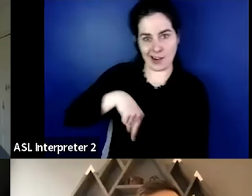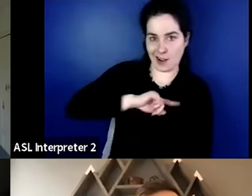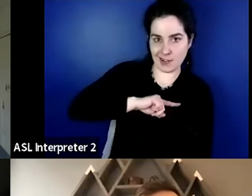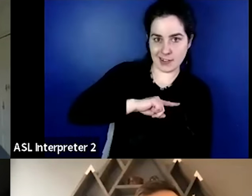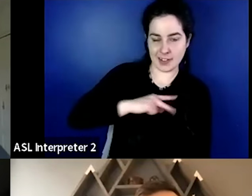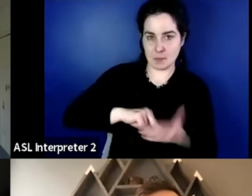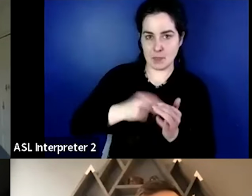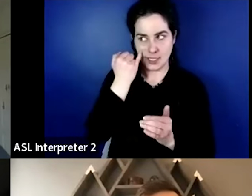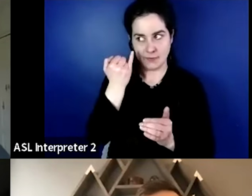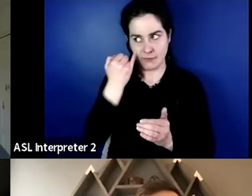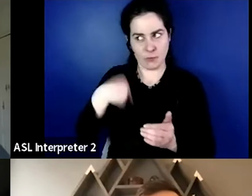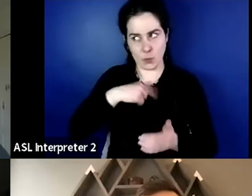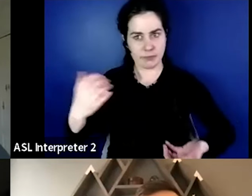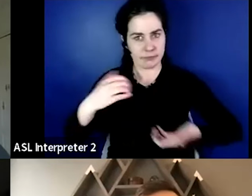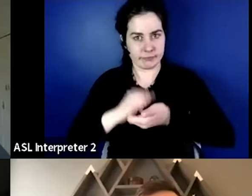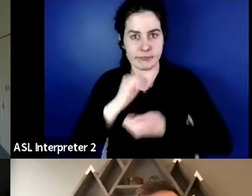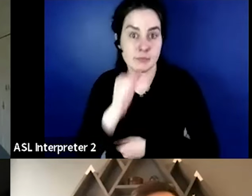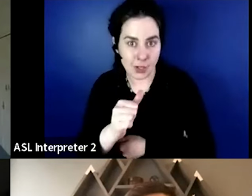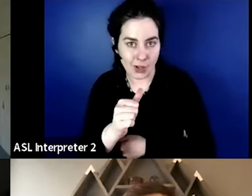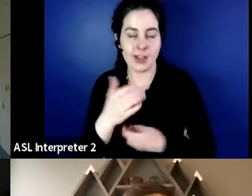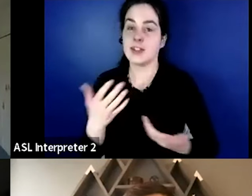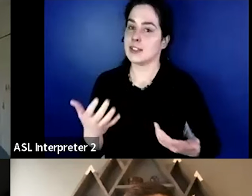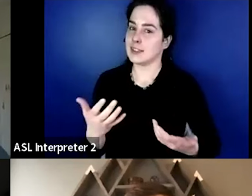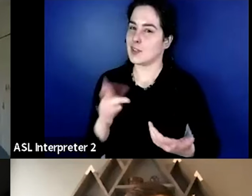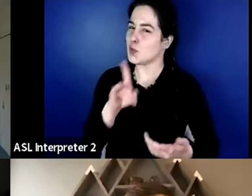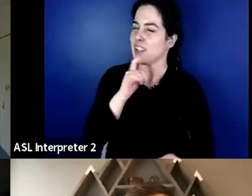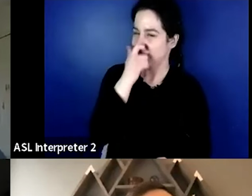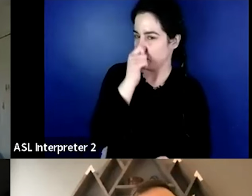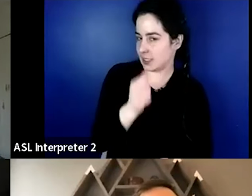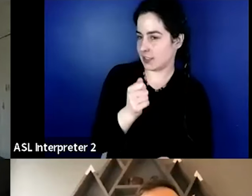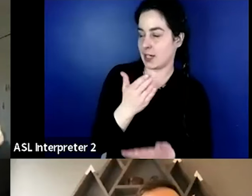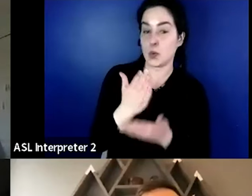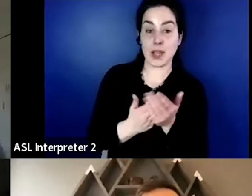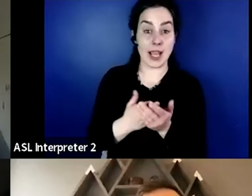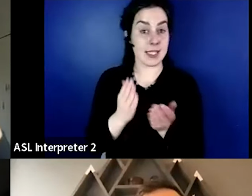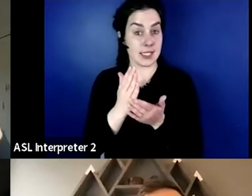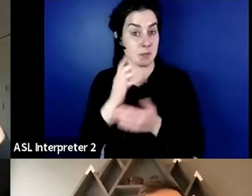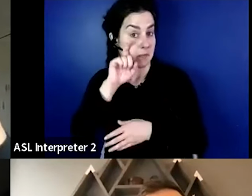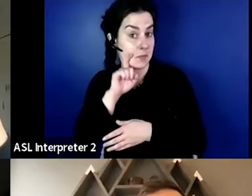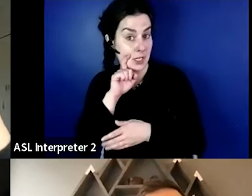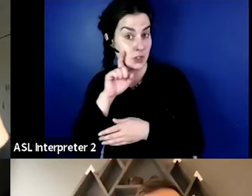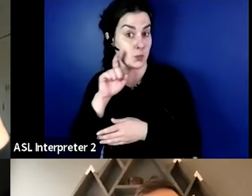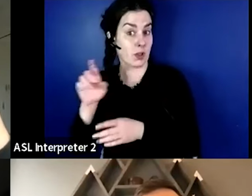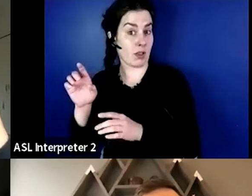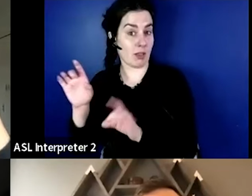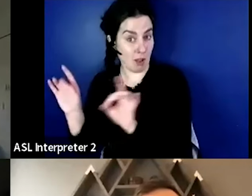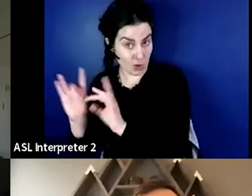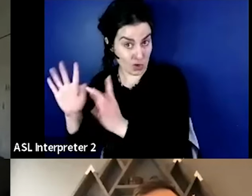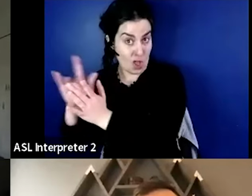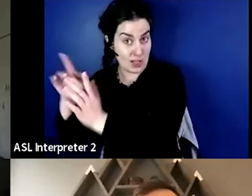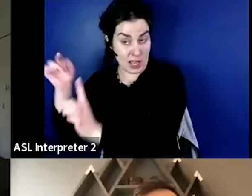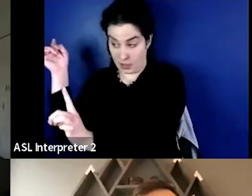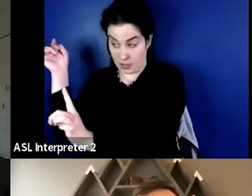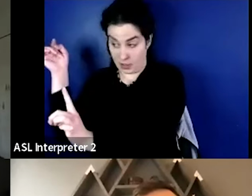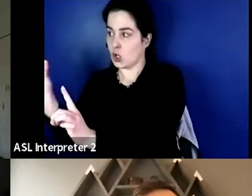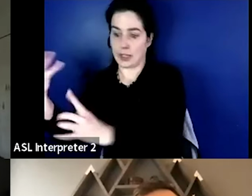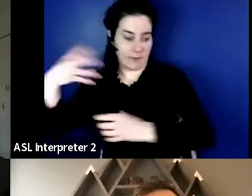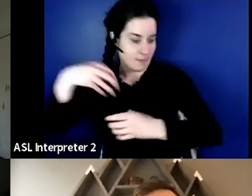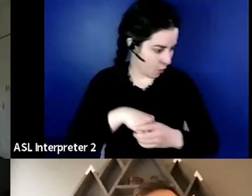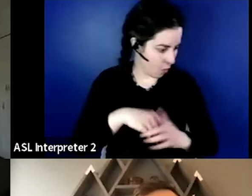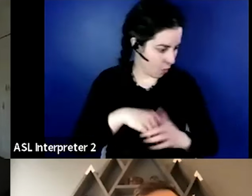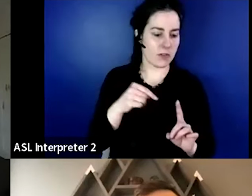tandem, one of the things that was really interesting when we had some sexual assault centers come into the advisory committee was hearing from them even, oh, I